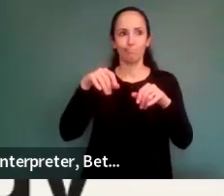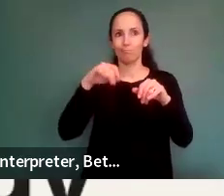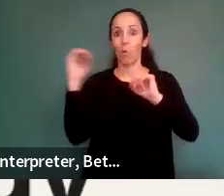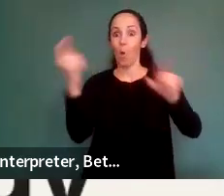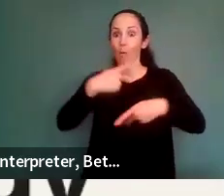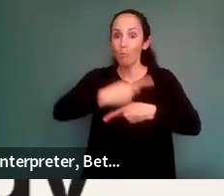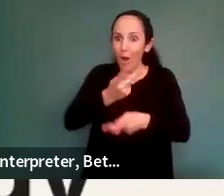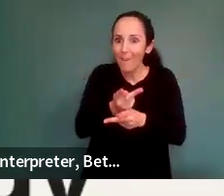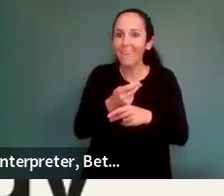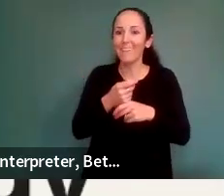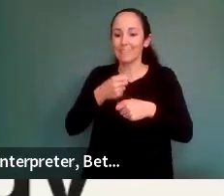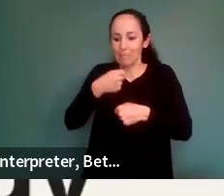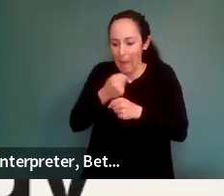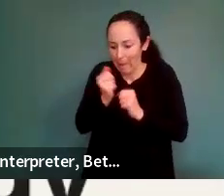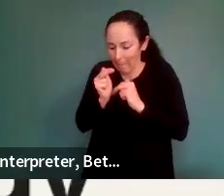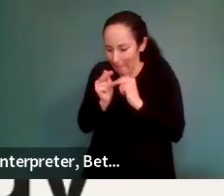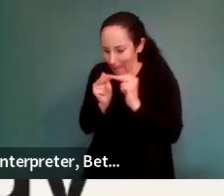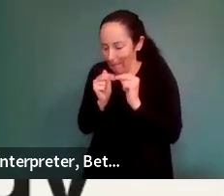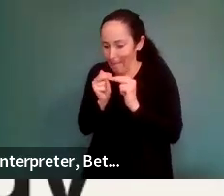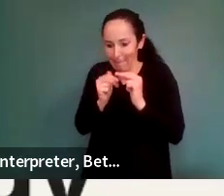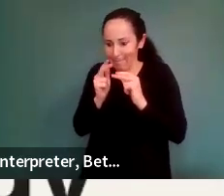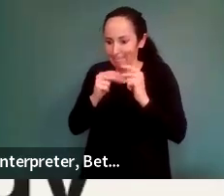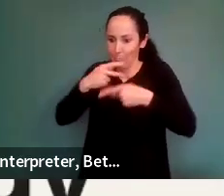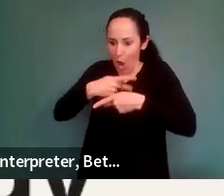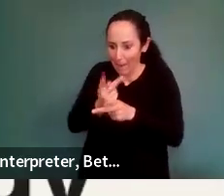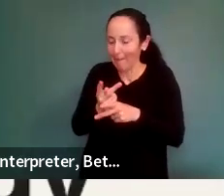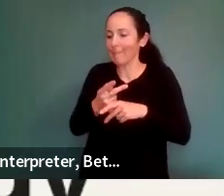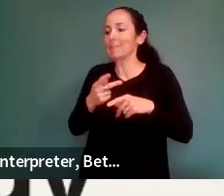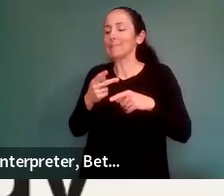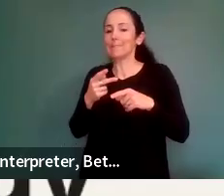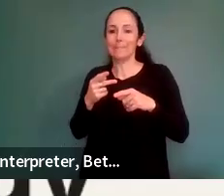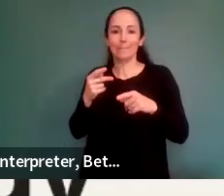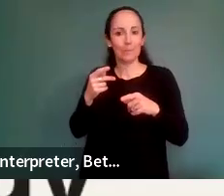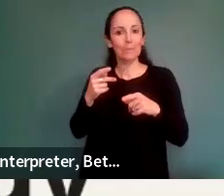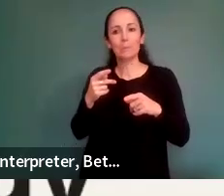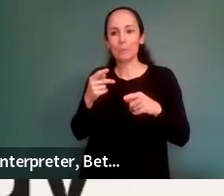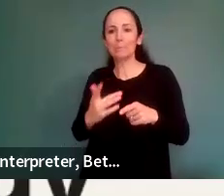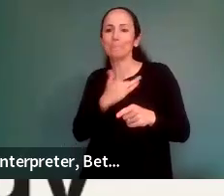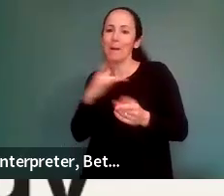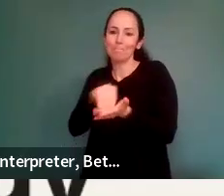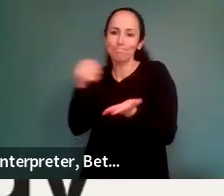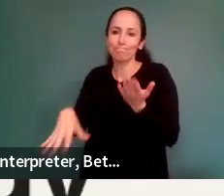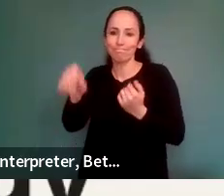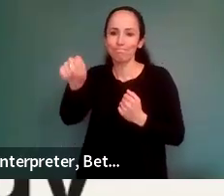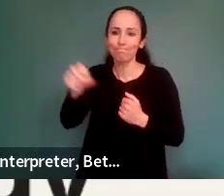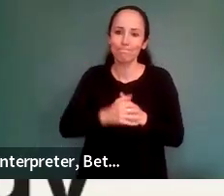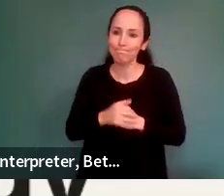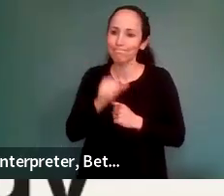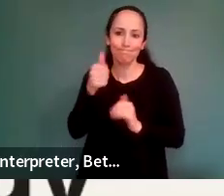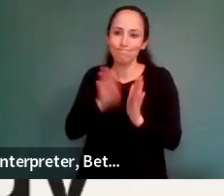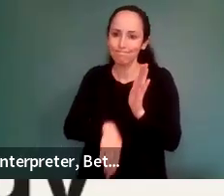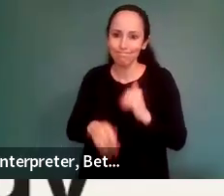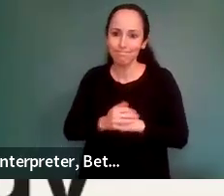including the pins that come up from a Braille display, those come at quite a price. But those